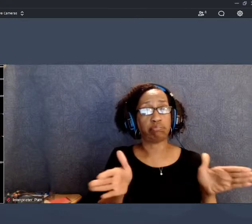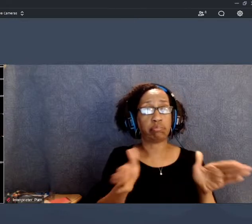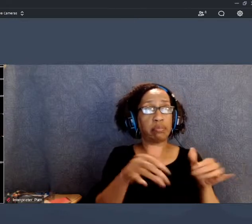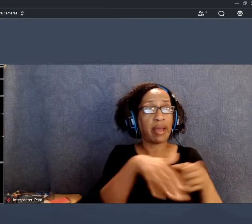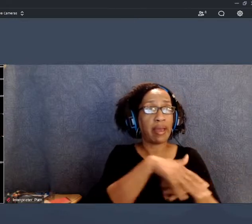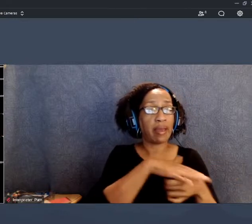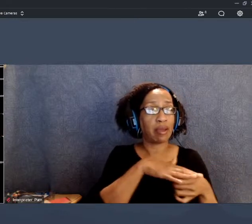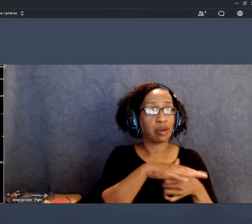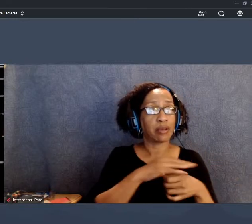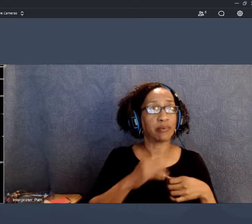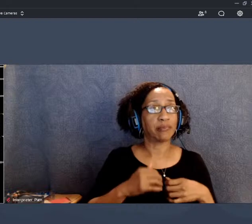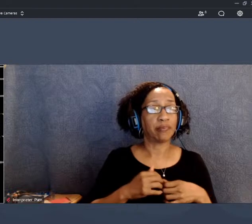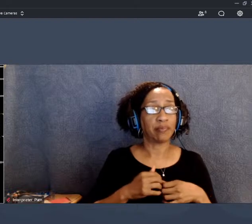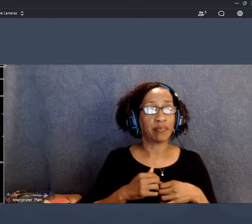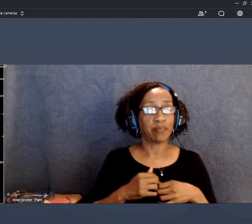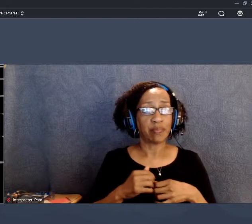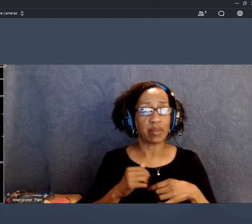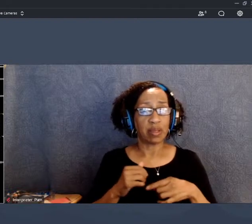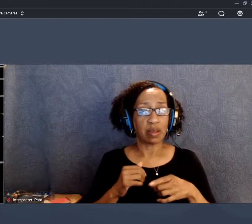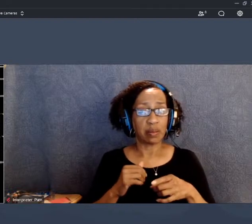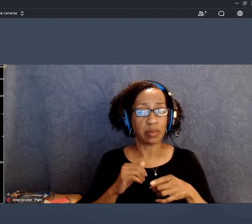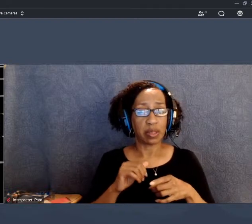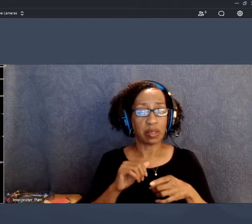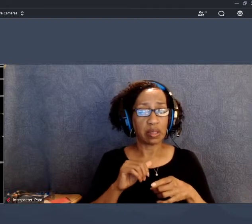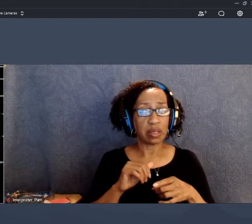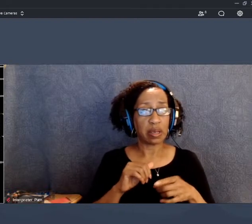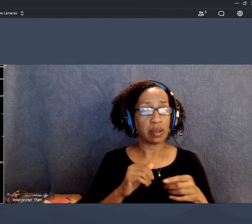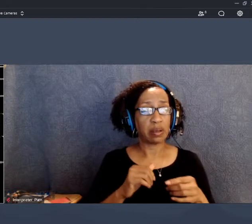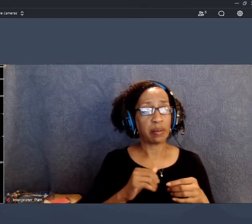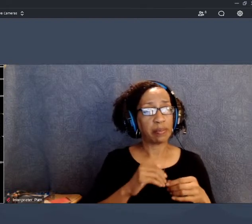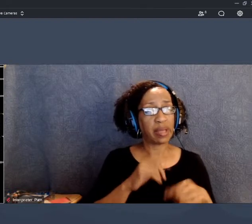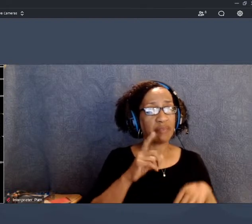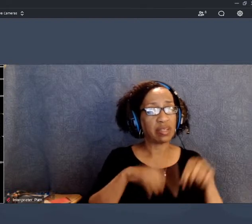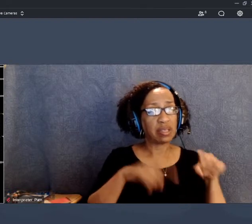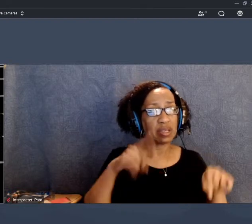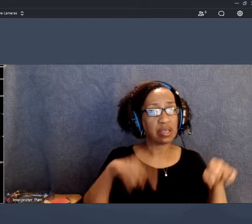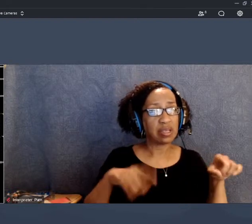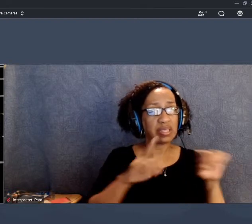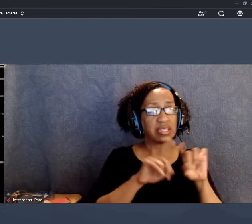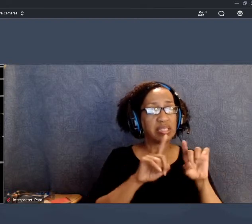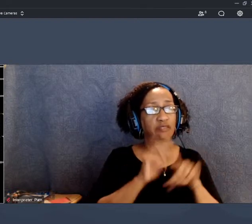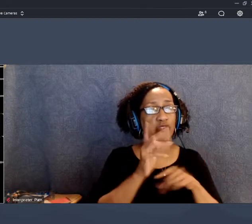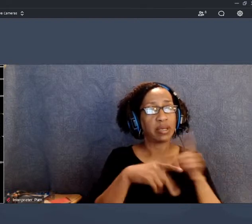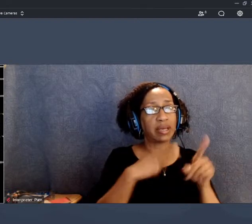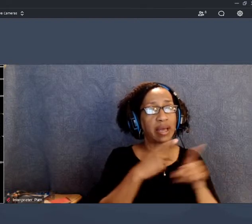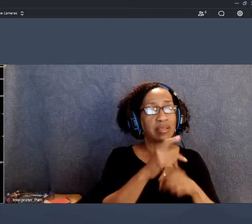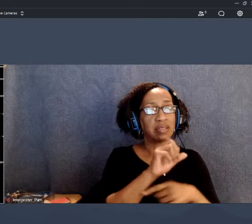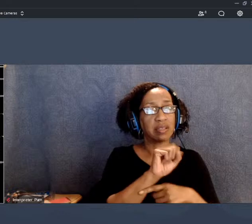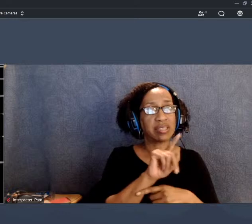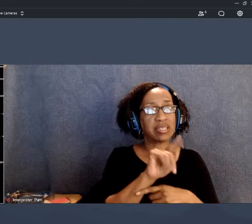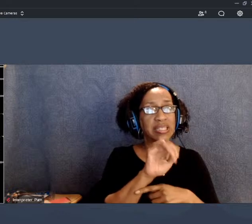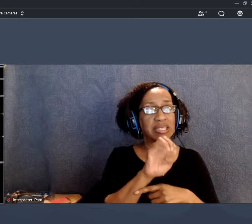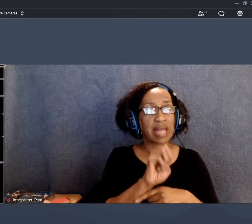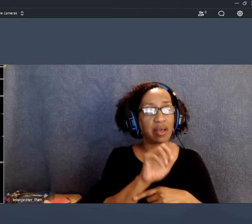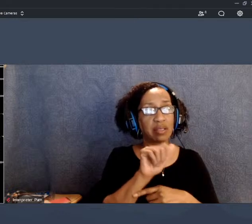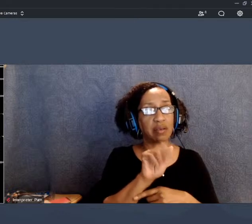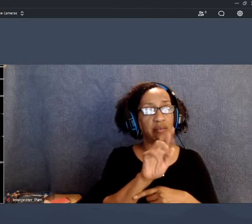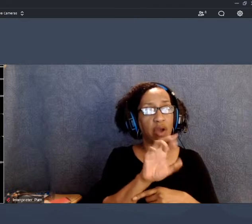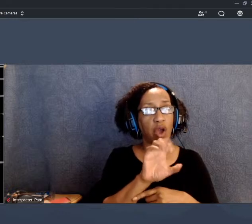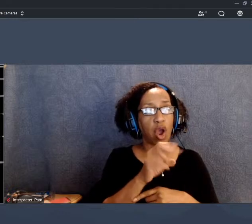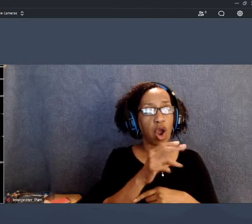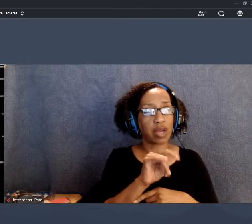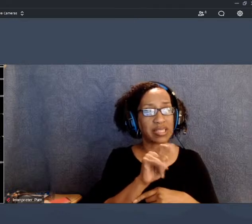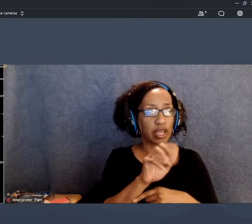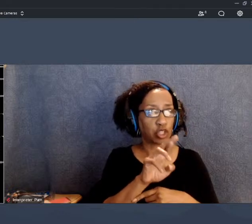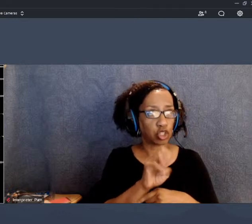a more eclectic architectural styles. We'd still want to look at the block, but certainly the guidelines are going